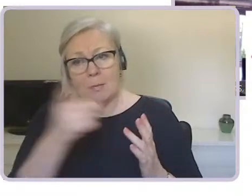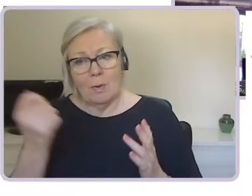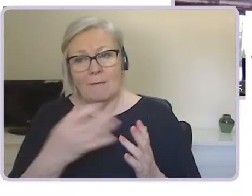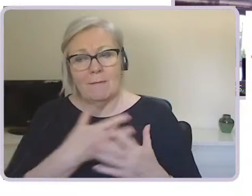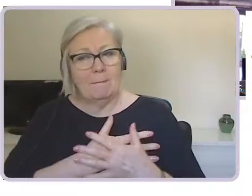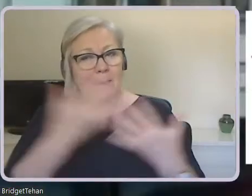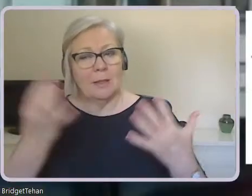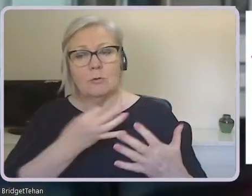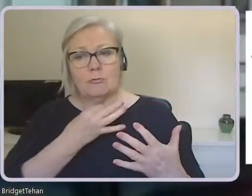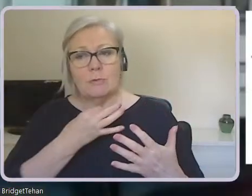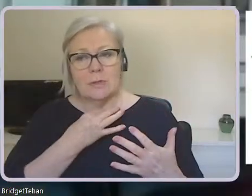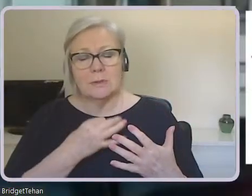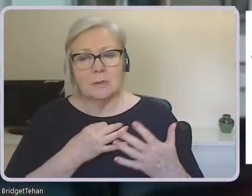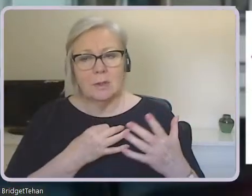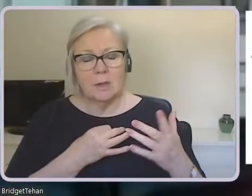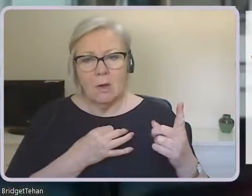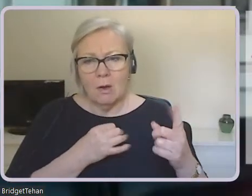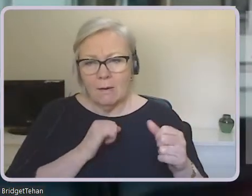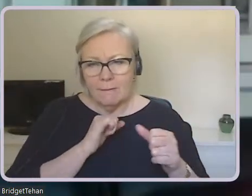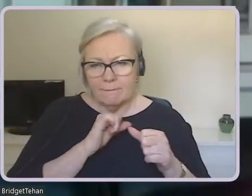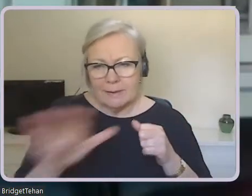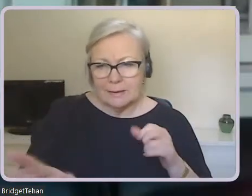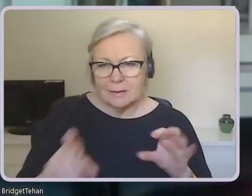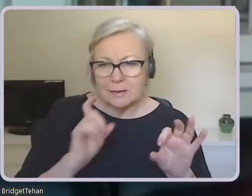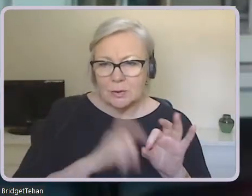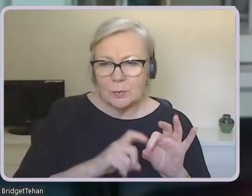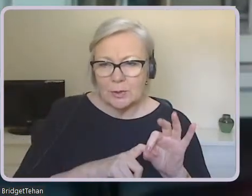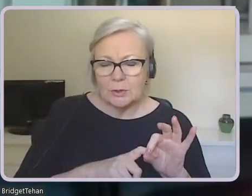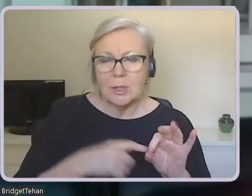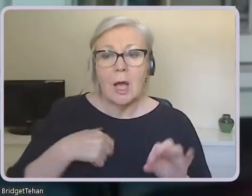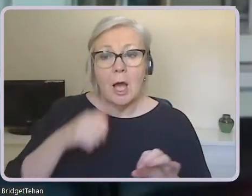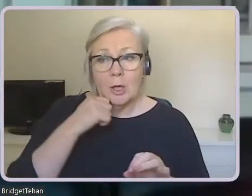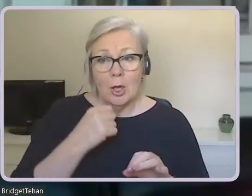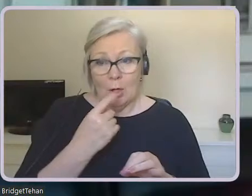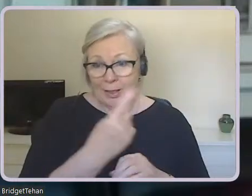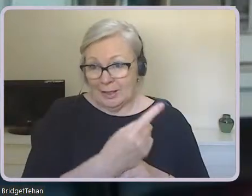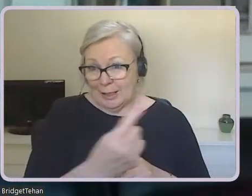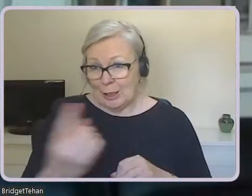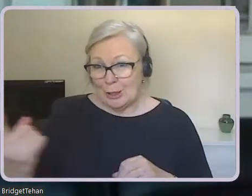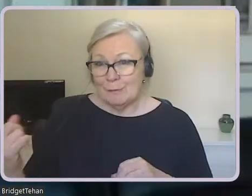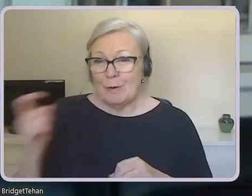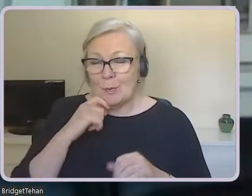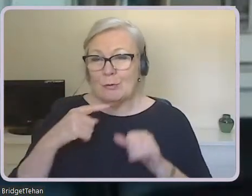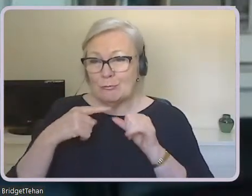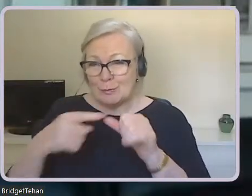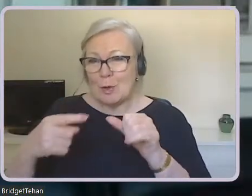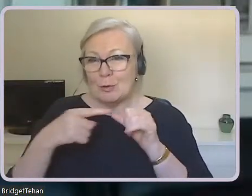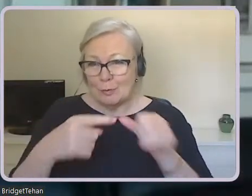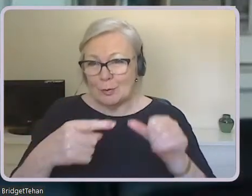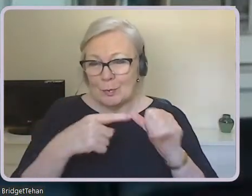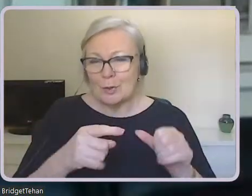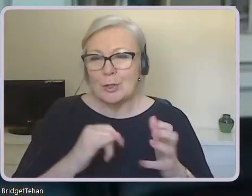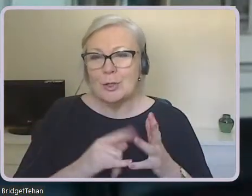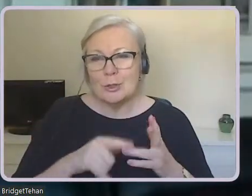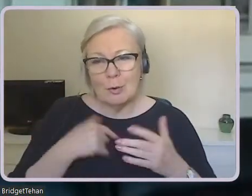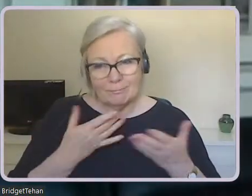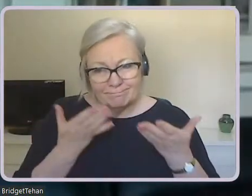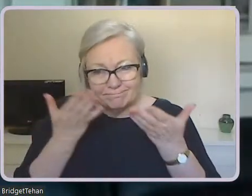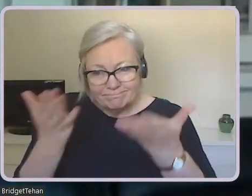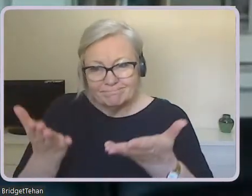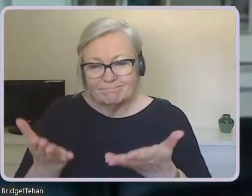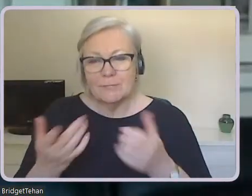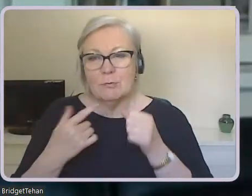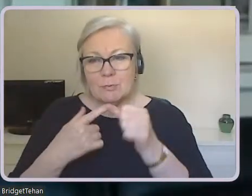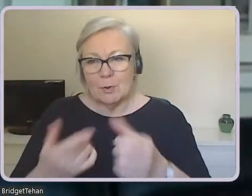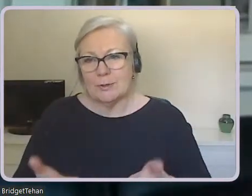What a fantastic question. And I know that each of you will have a response to that. And I'd really like to offer each of you the opportunity to respond to that. Christina,